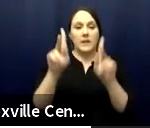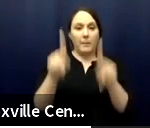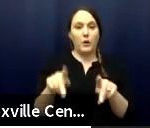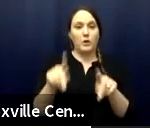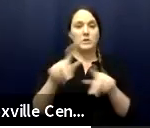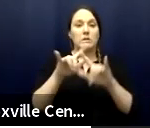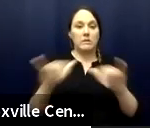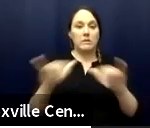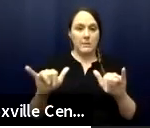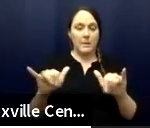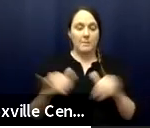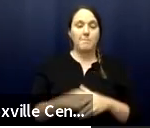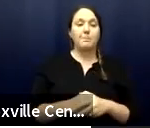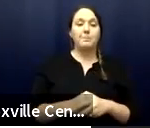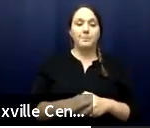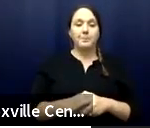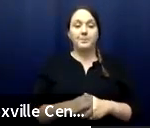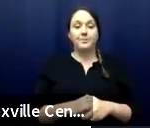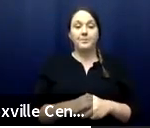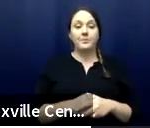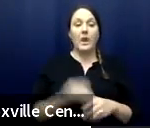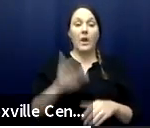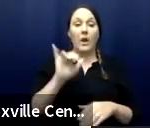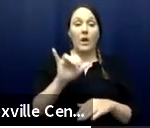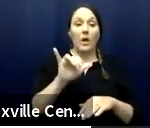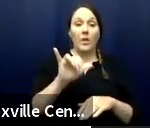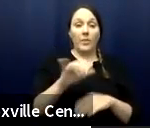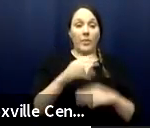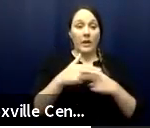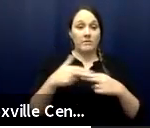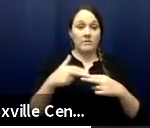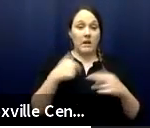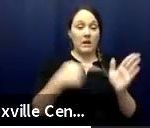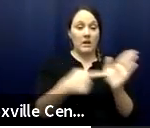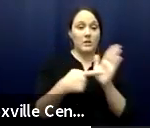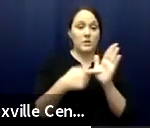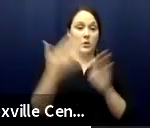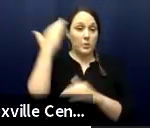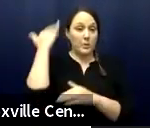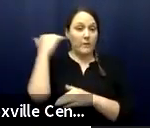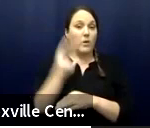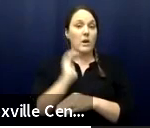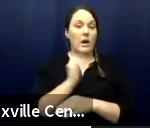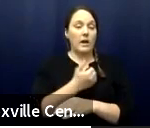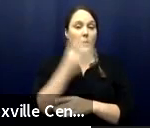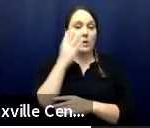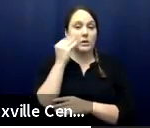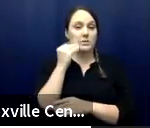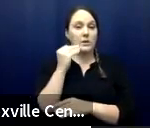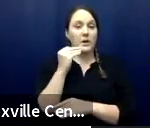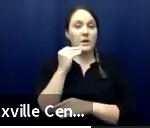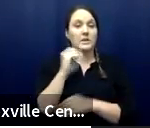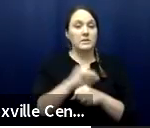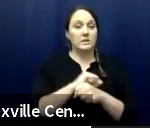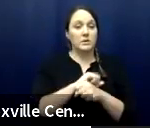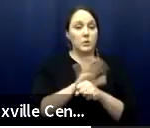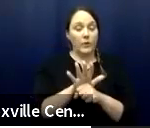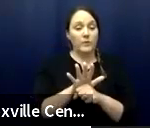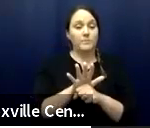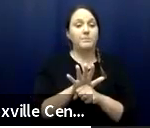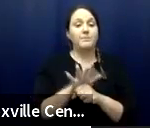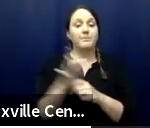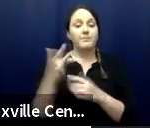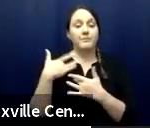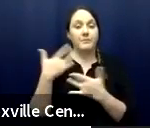time. And on that slide that I showed you before, in our experience, the way that COVID-19